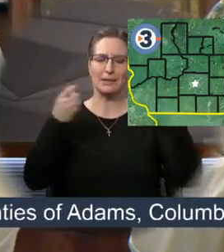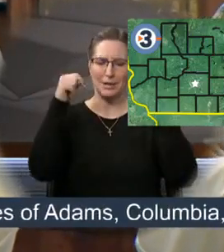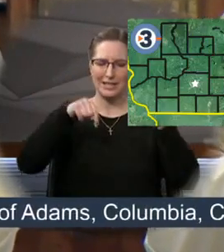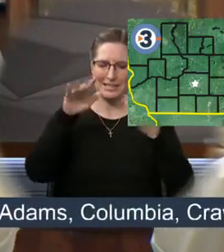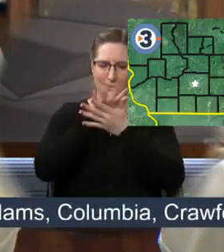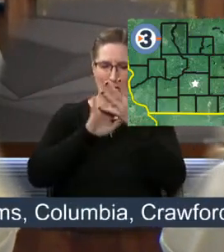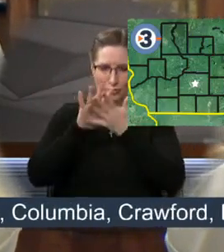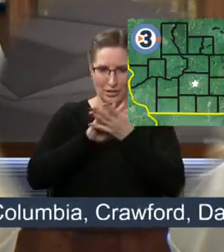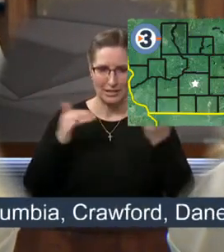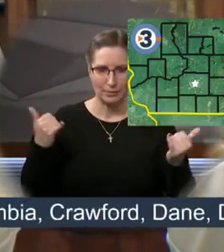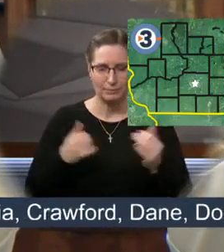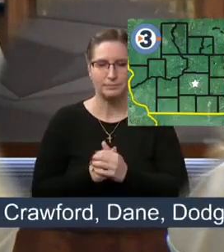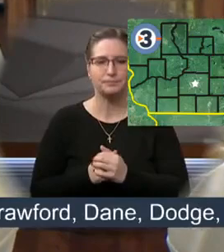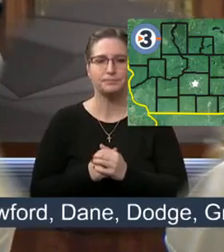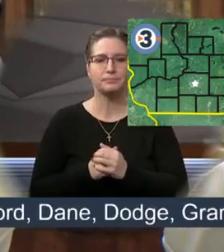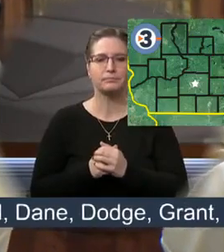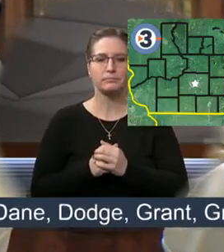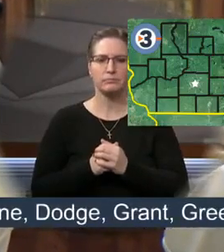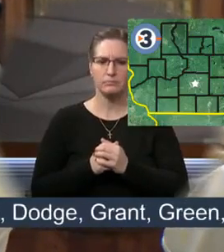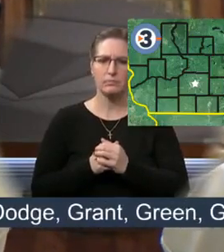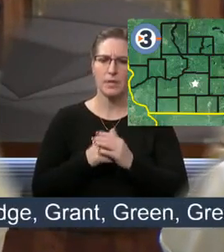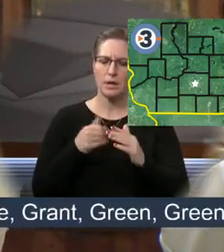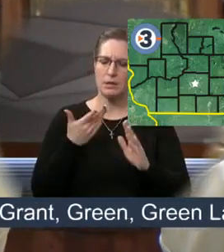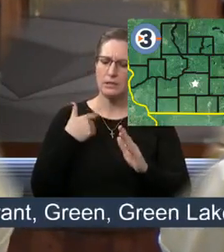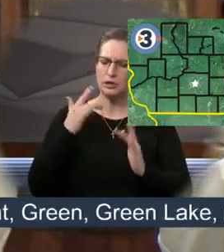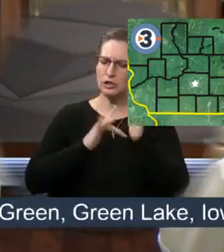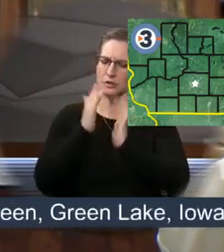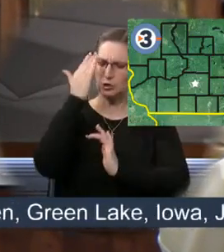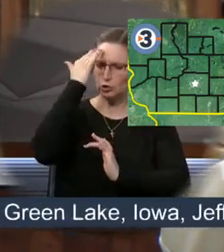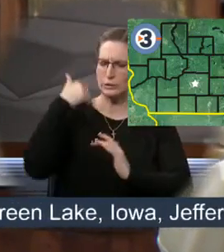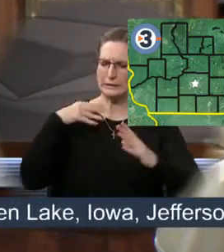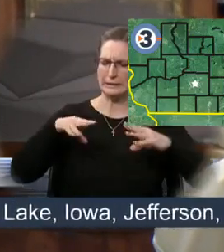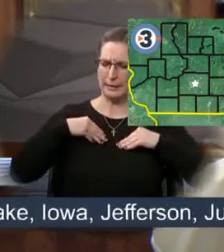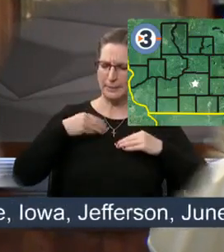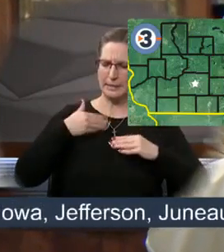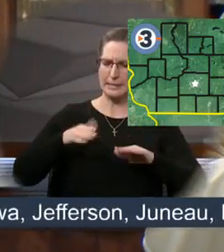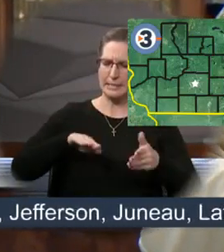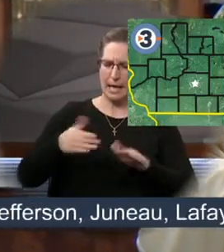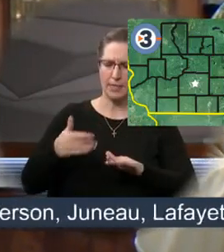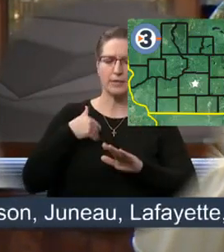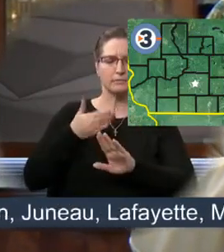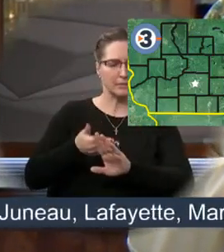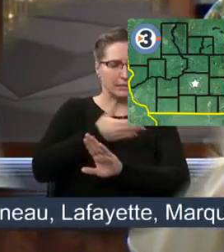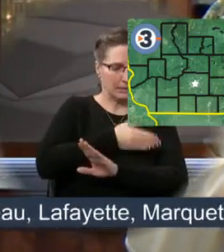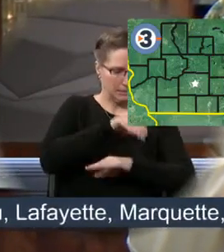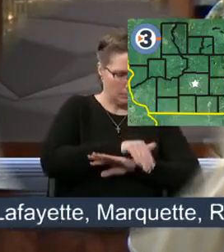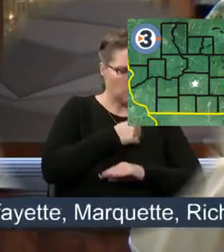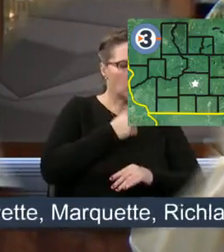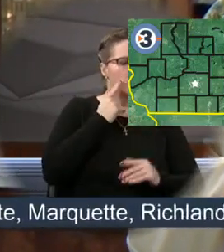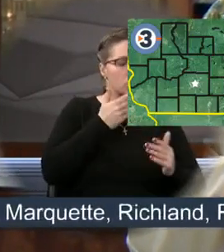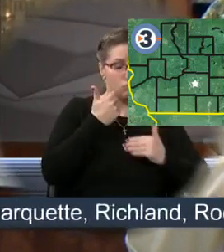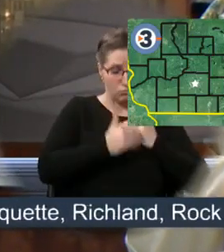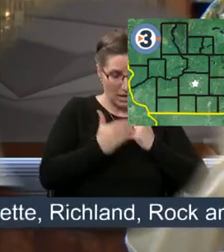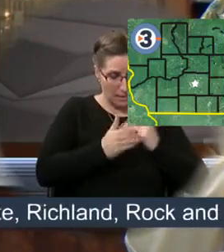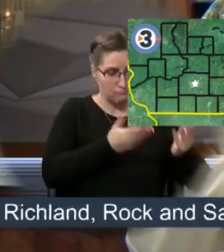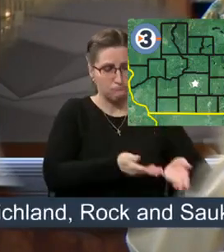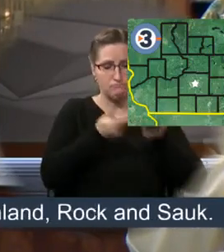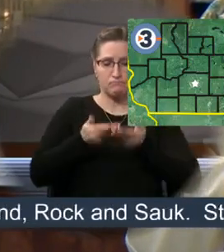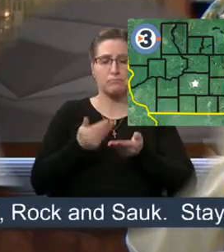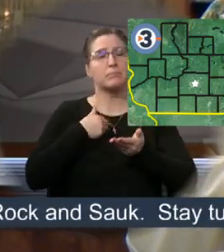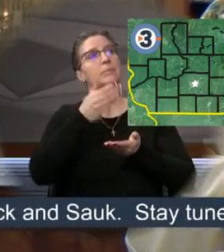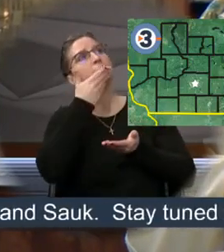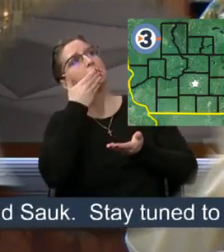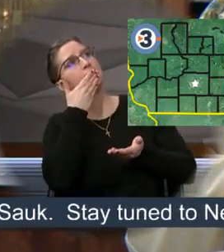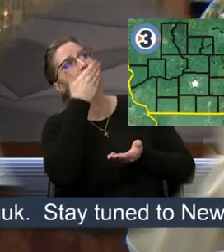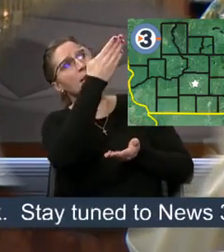these mysteries. For on the night he was betrayed, he himself took bread, and giving you thanks, he said